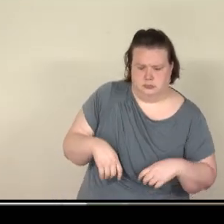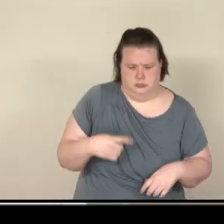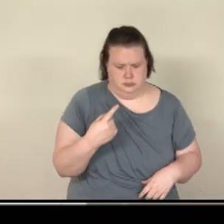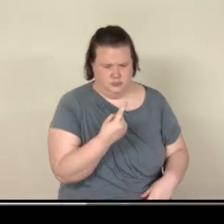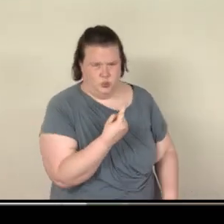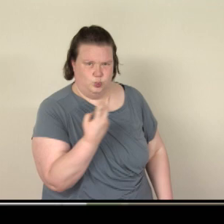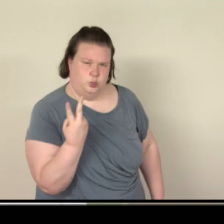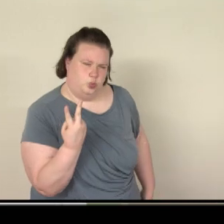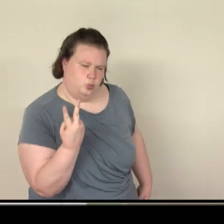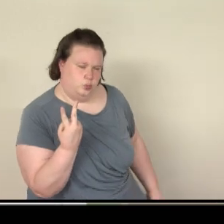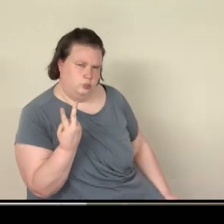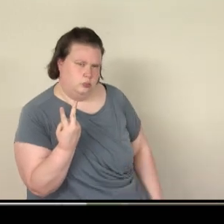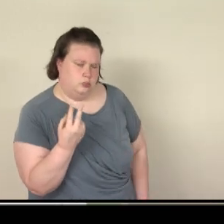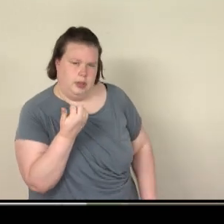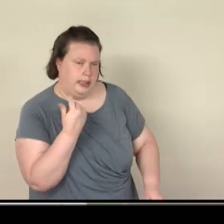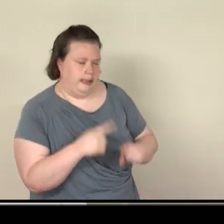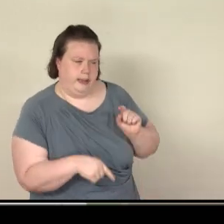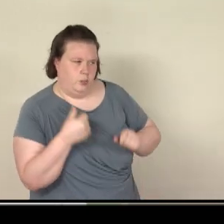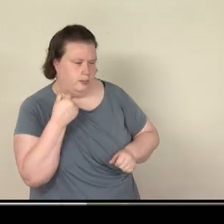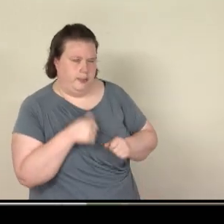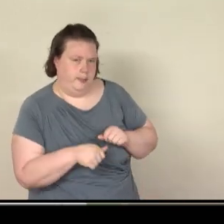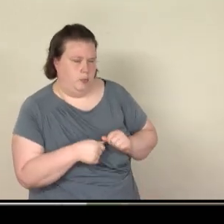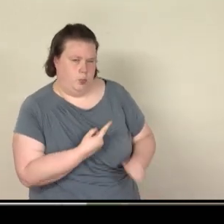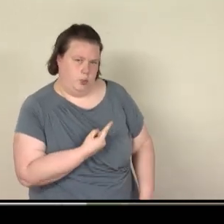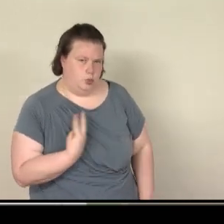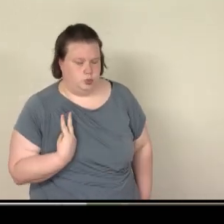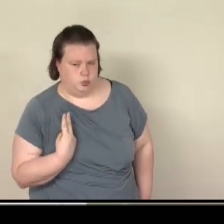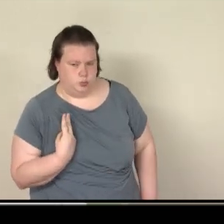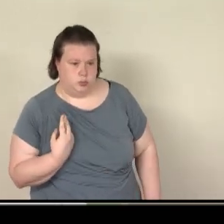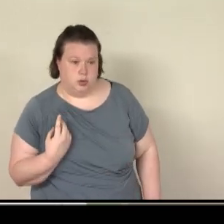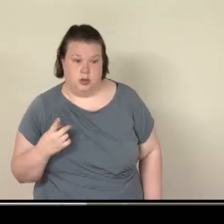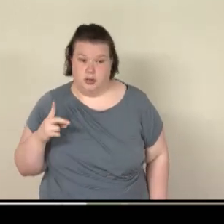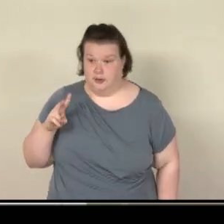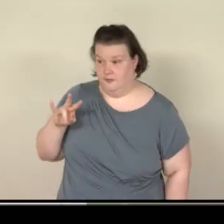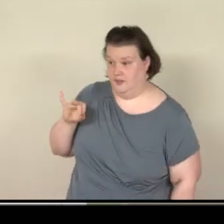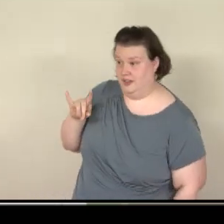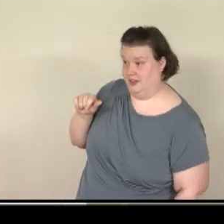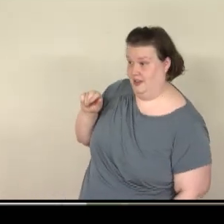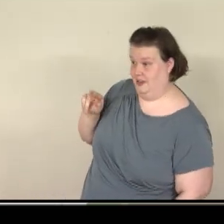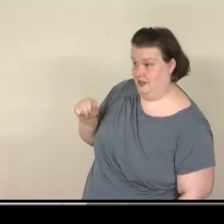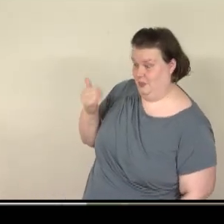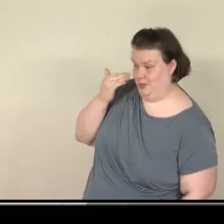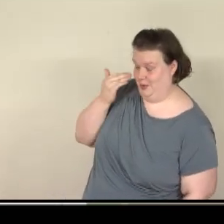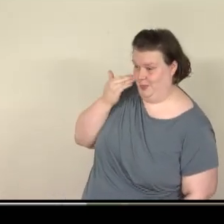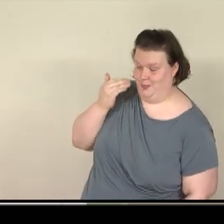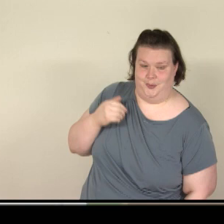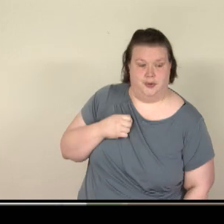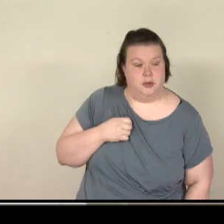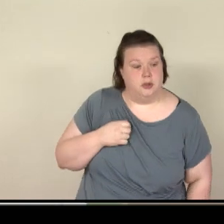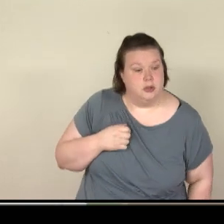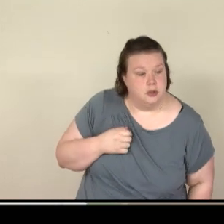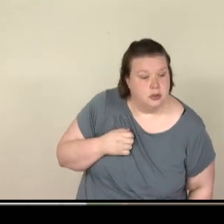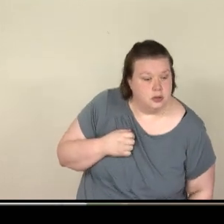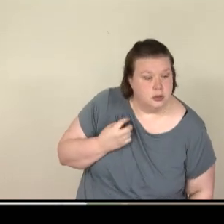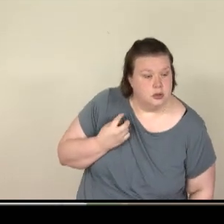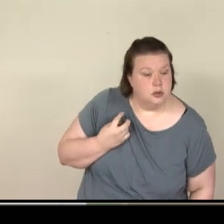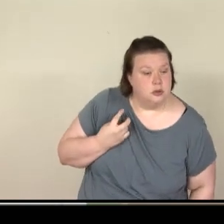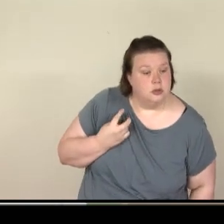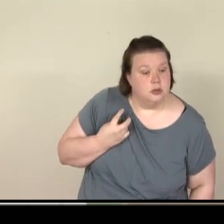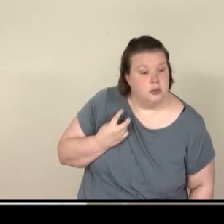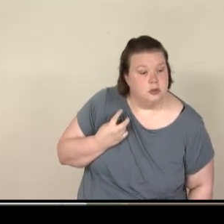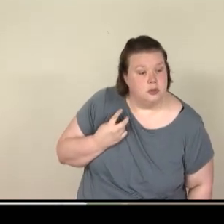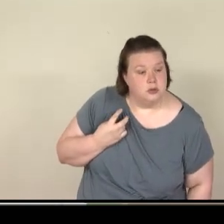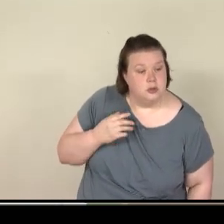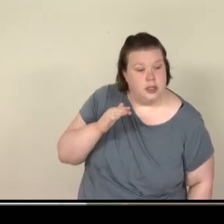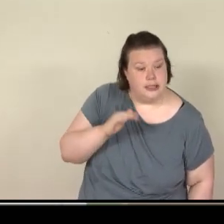It's either one or two, and I can't remember. I'd have to look at the Mr. over. Vidania would know. Here, it looks like you're taking out two. So this